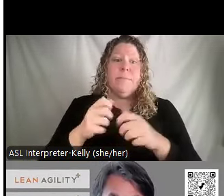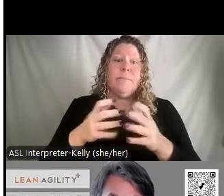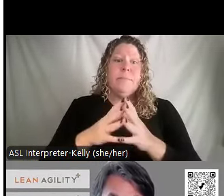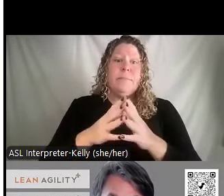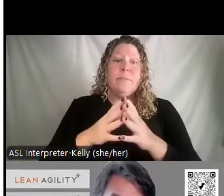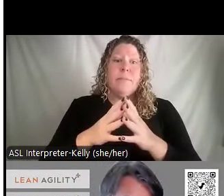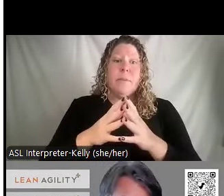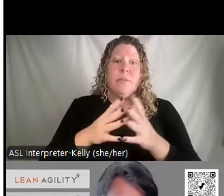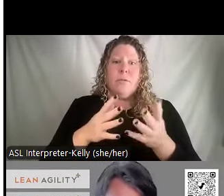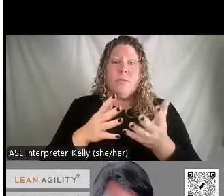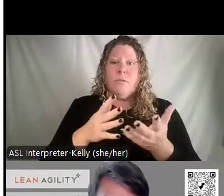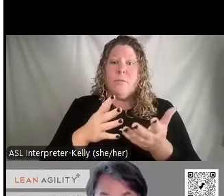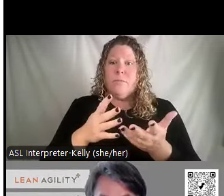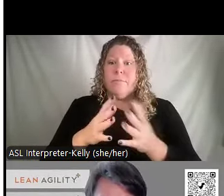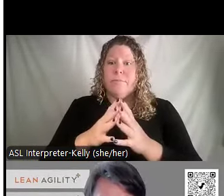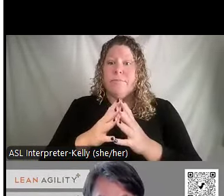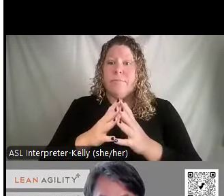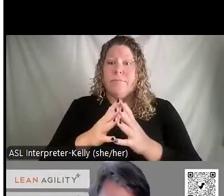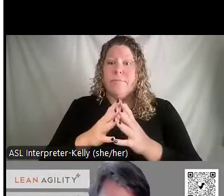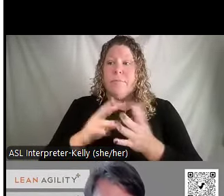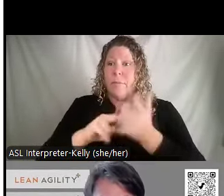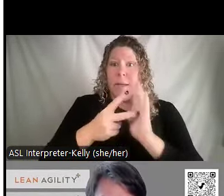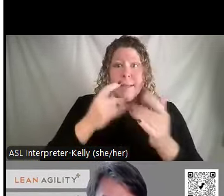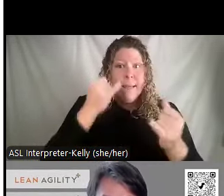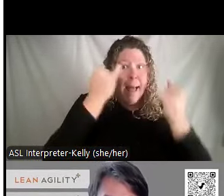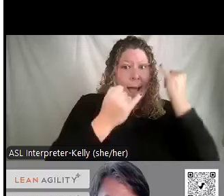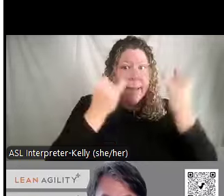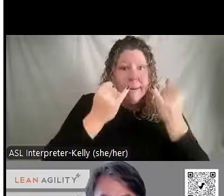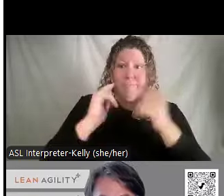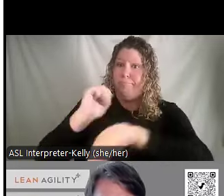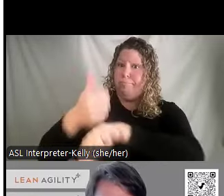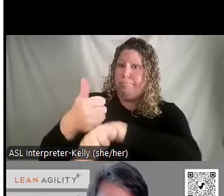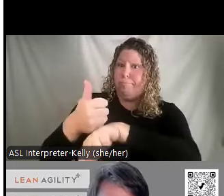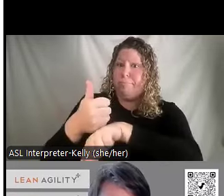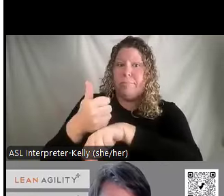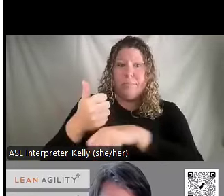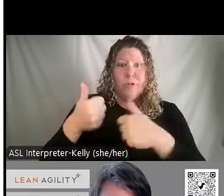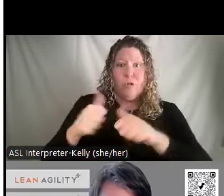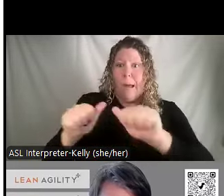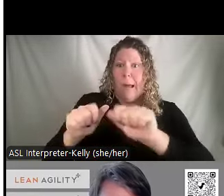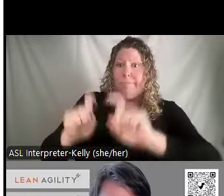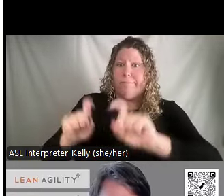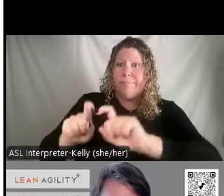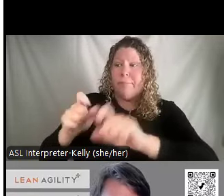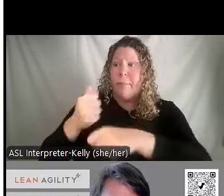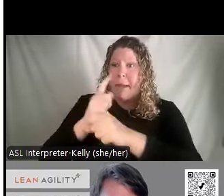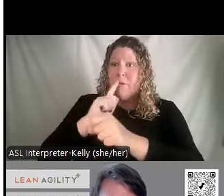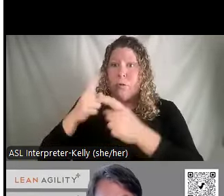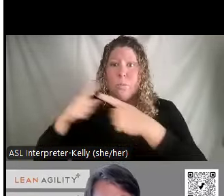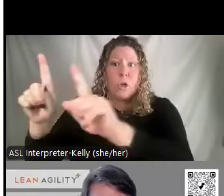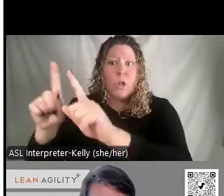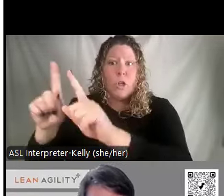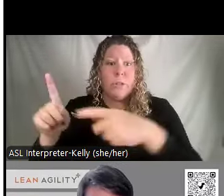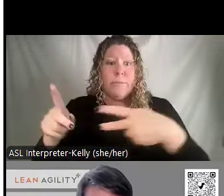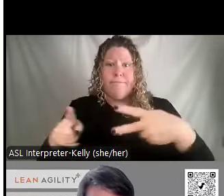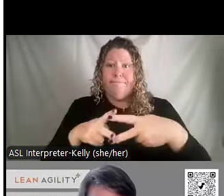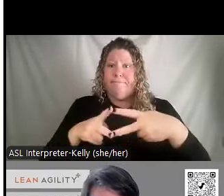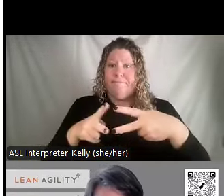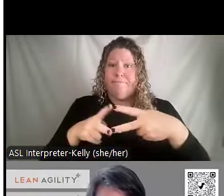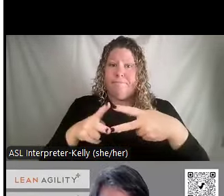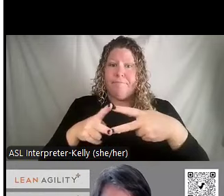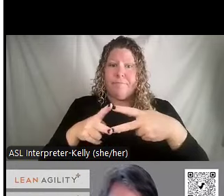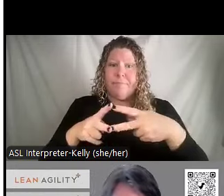great ideas put into practice, to get them to try them out, execute it, and make sure that they actually work. So execution is a